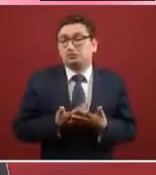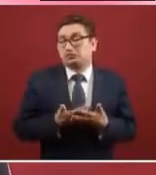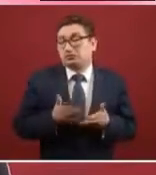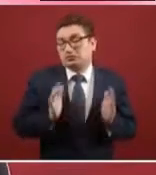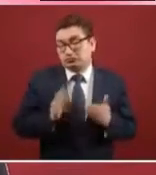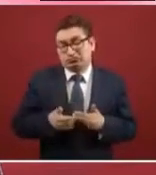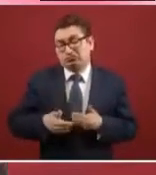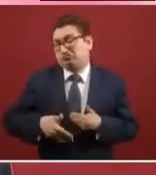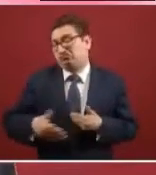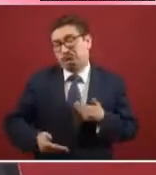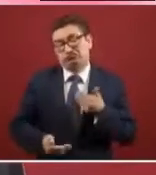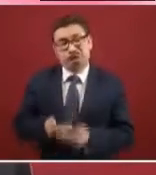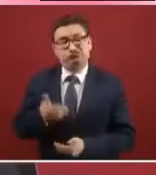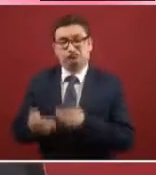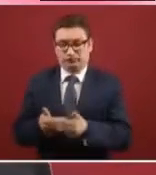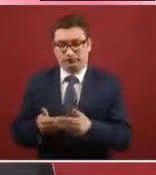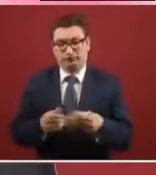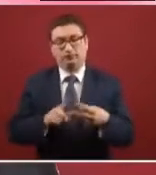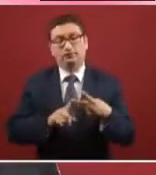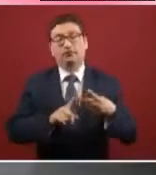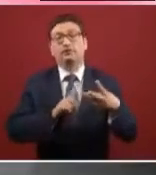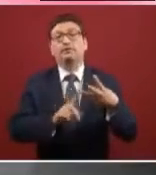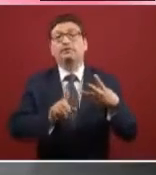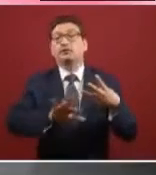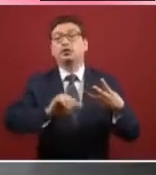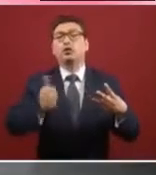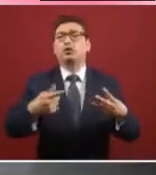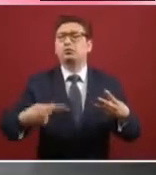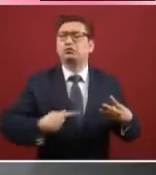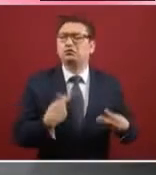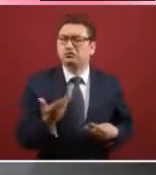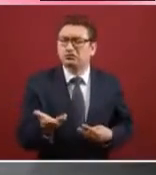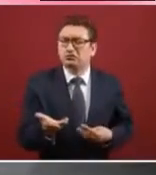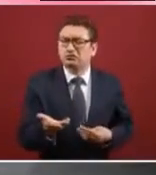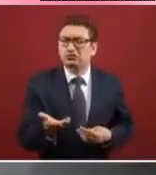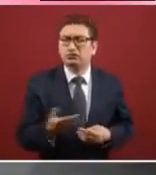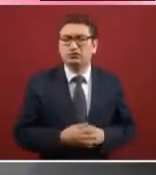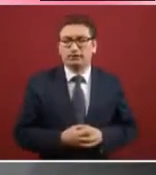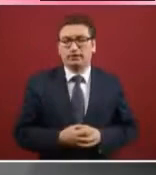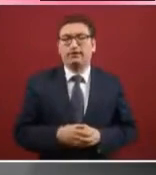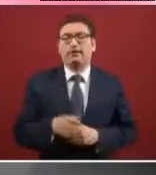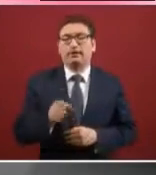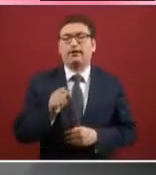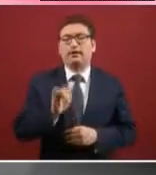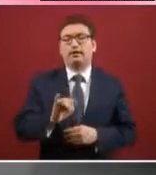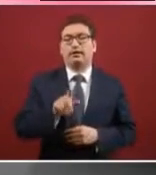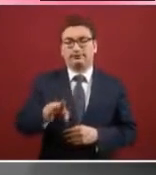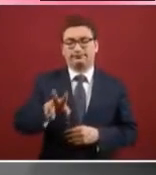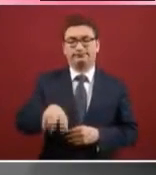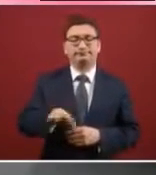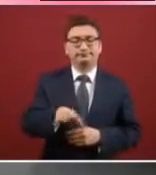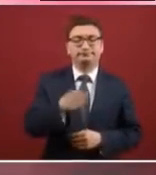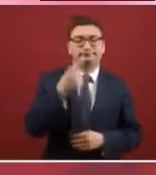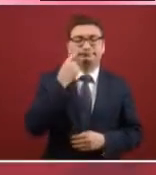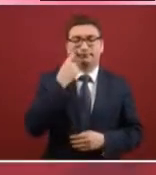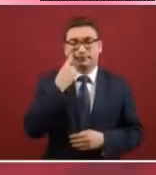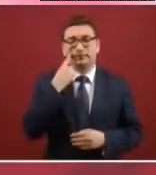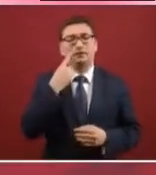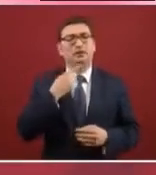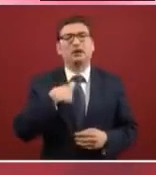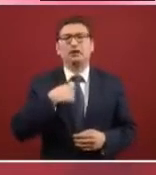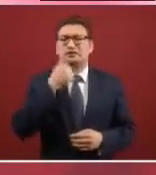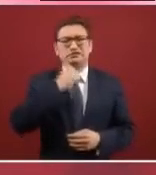sigamos avanzando. But I do expect to continue advancing. Sí, miren, me reclaman este